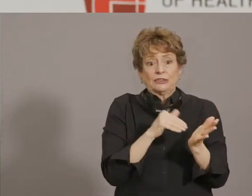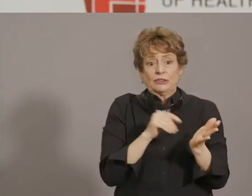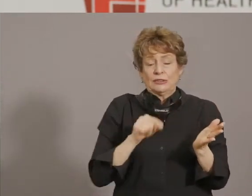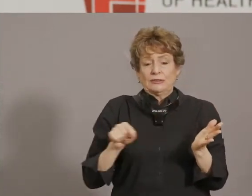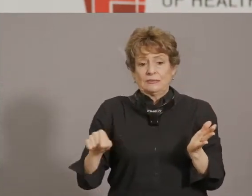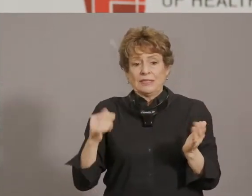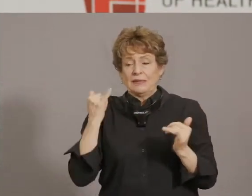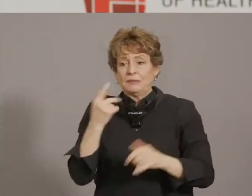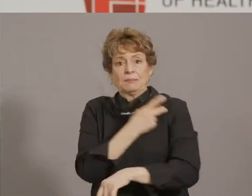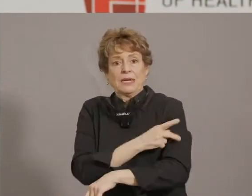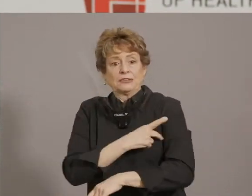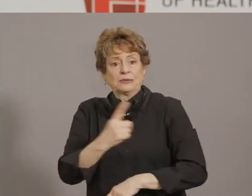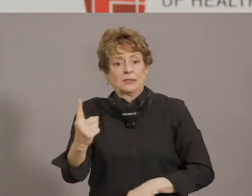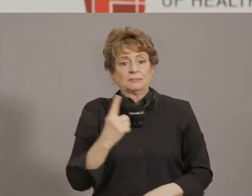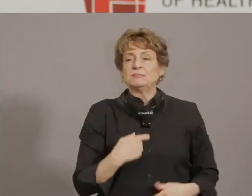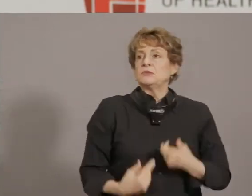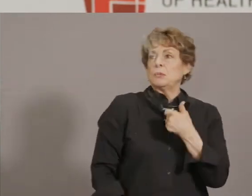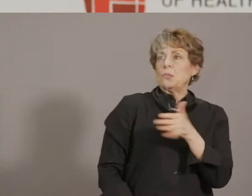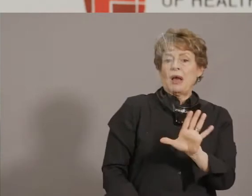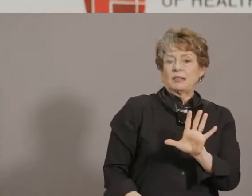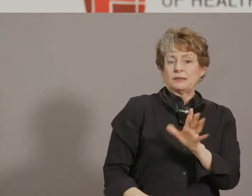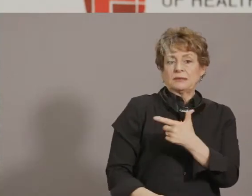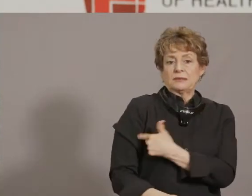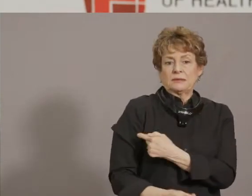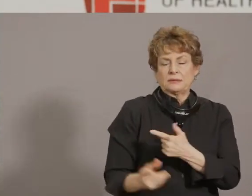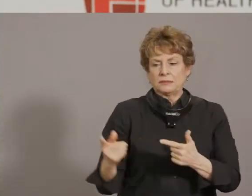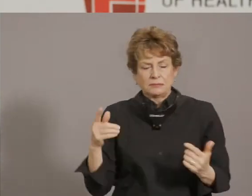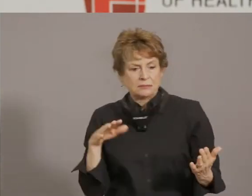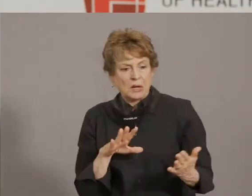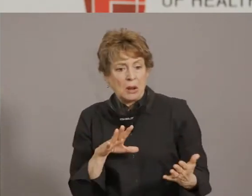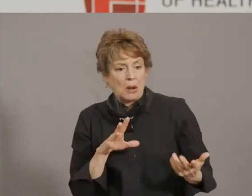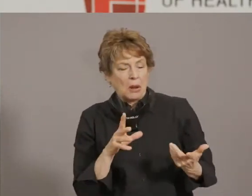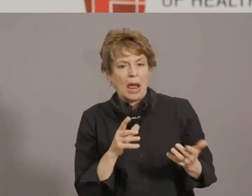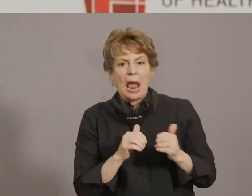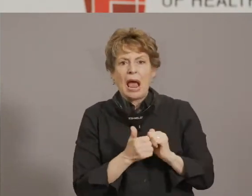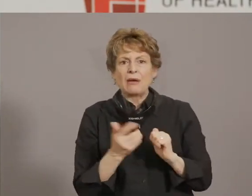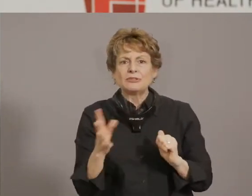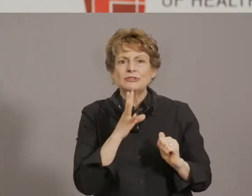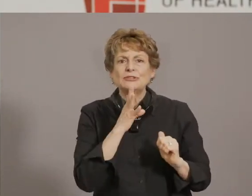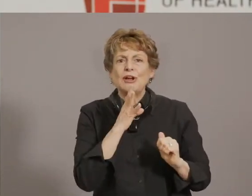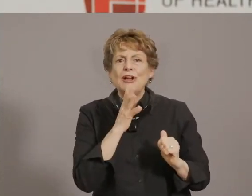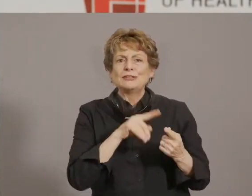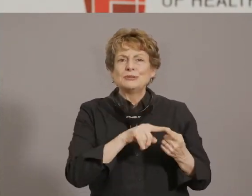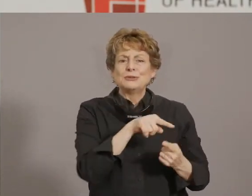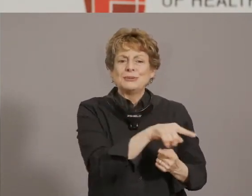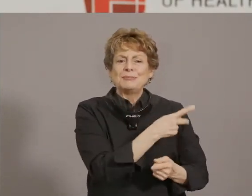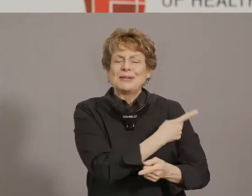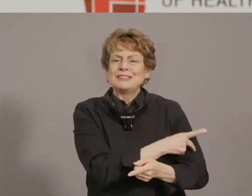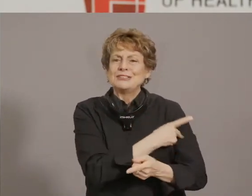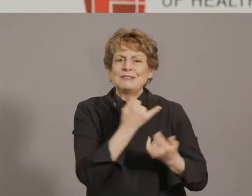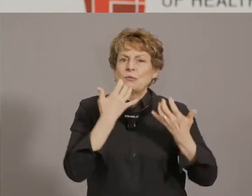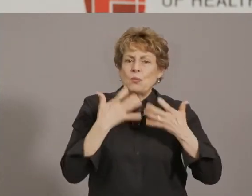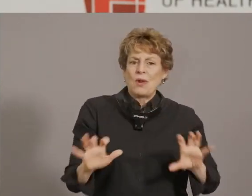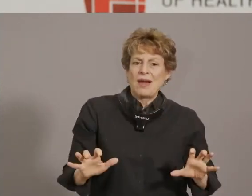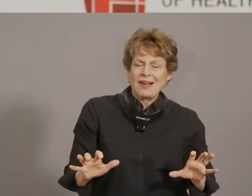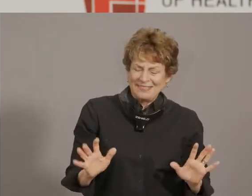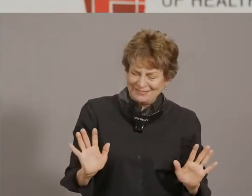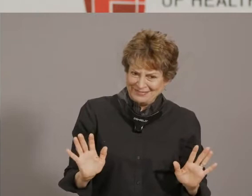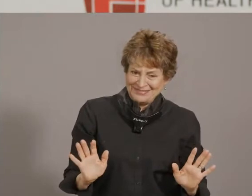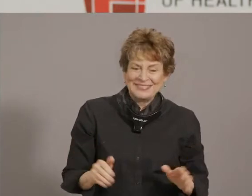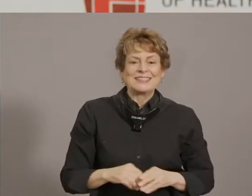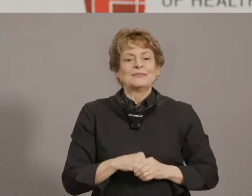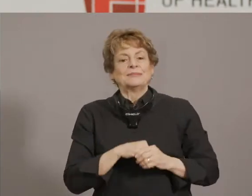we'll continue. You'll see the messaging start to shift and start to become more targeted at that time, just like you'll